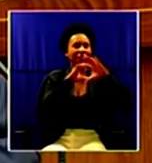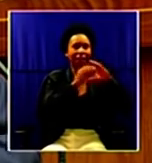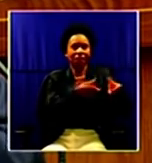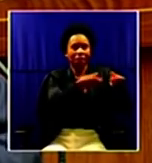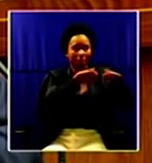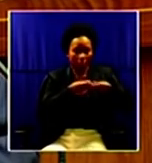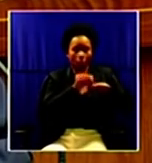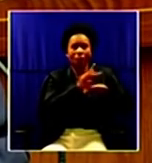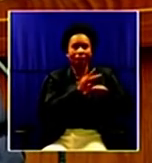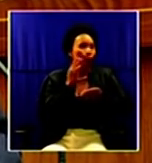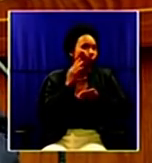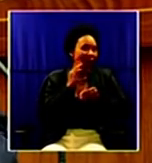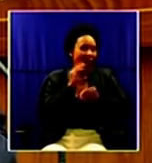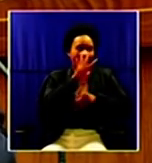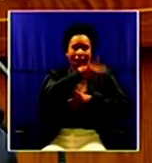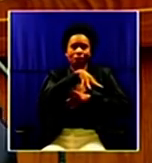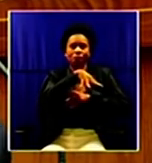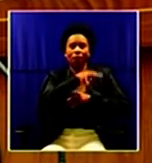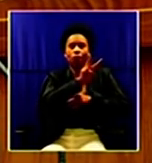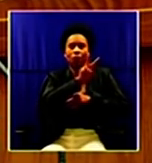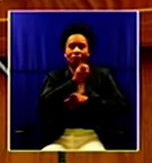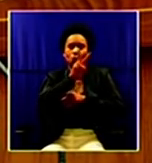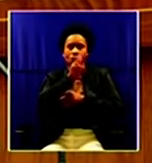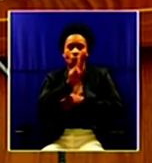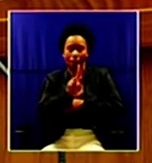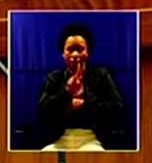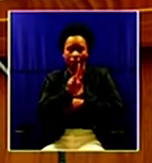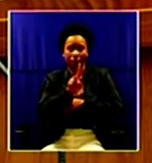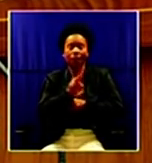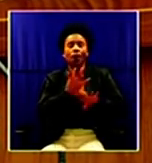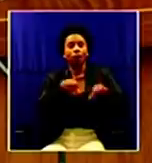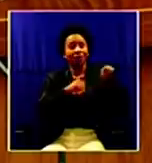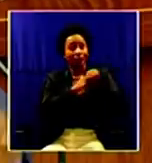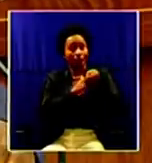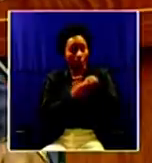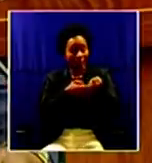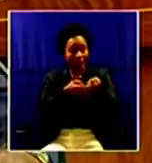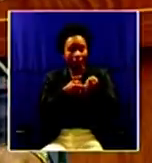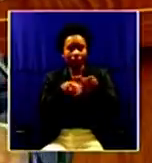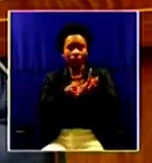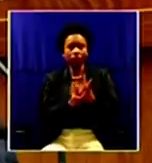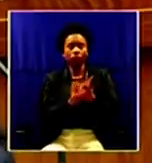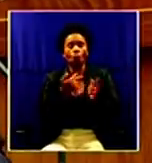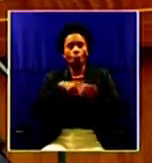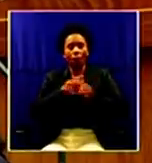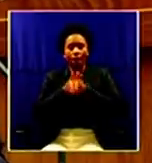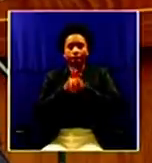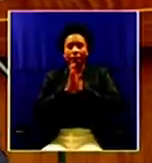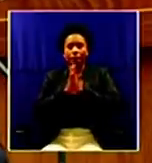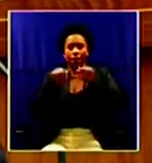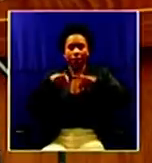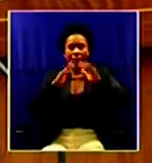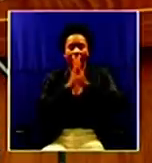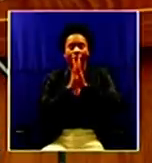during April 2021. In support of these initiatives, we request that this House approve an additional